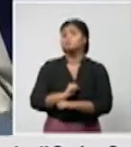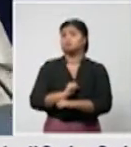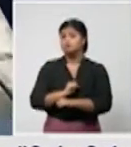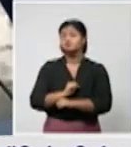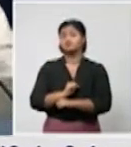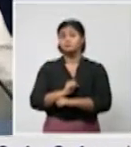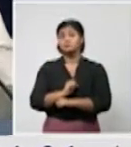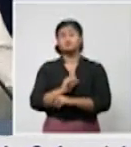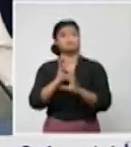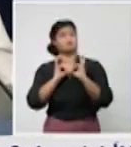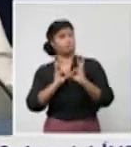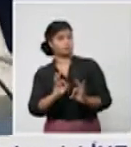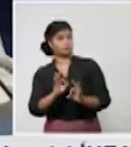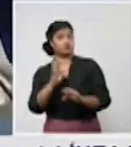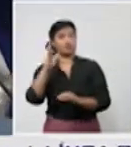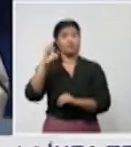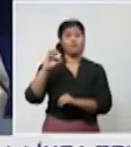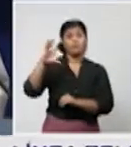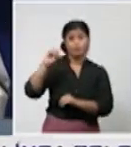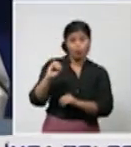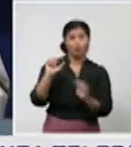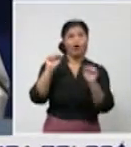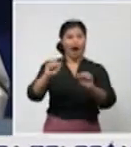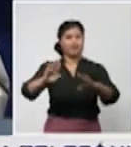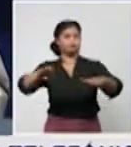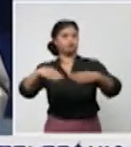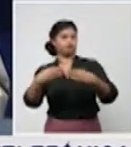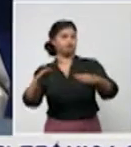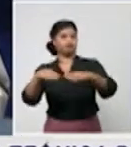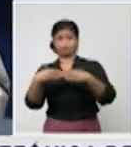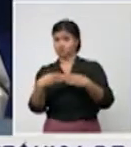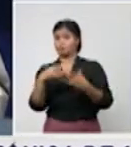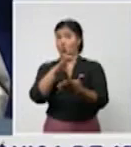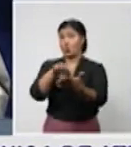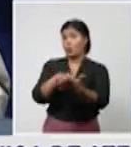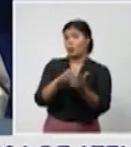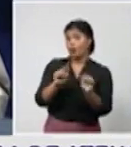biology laboratories, more than 3,000 samples were processed,